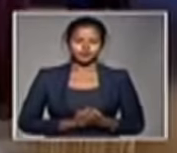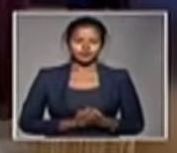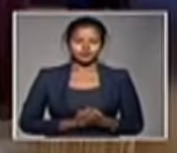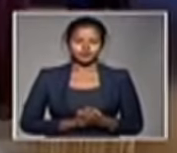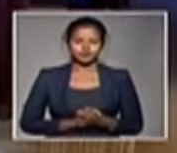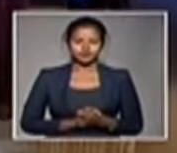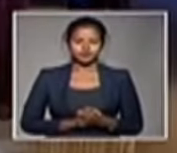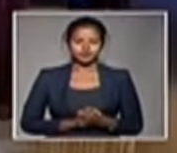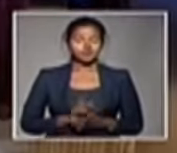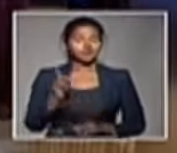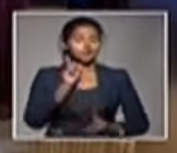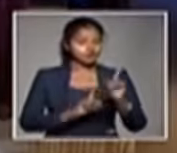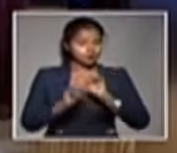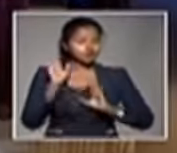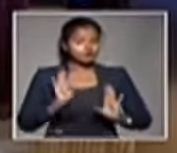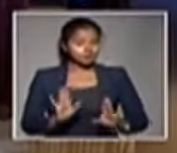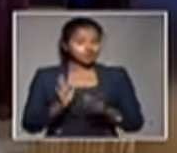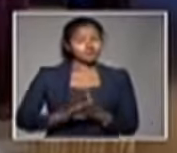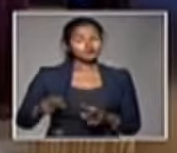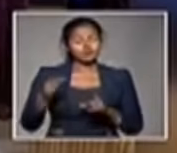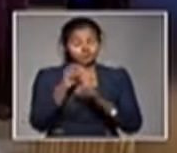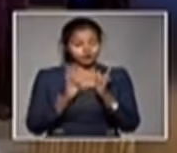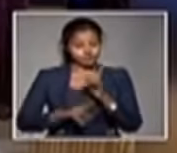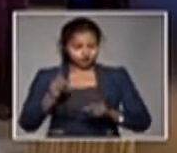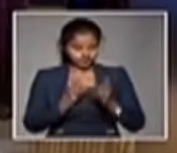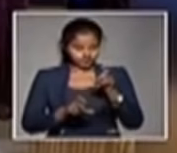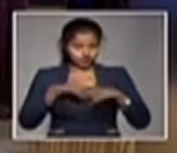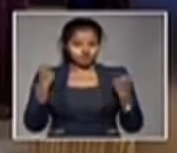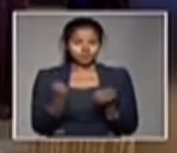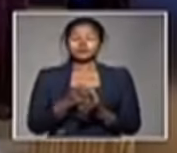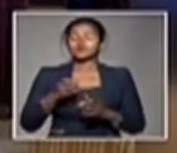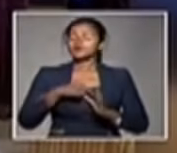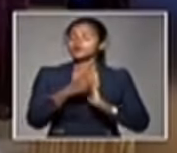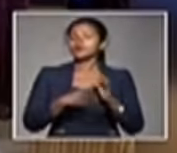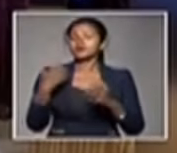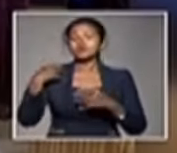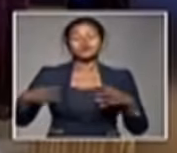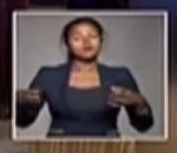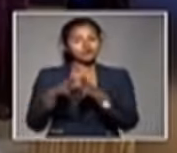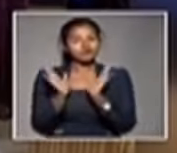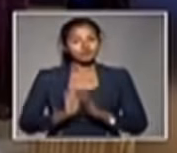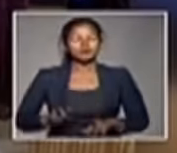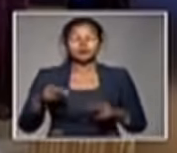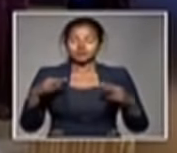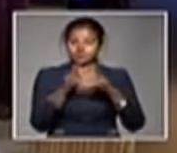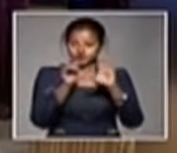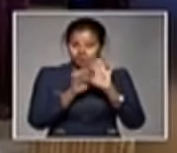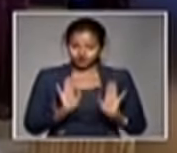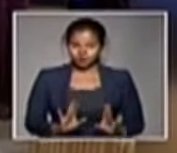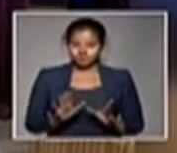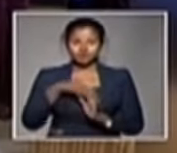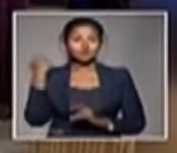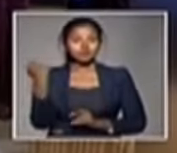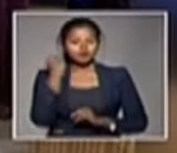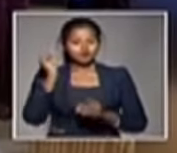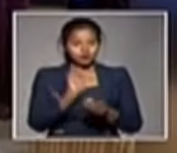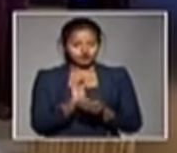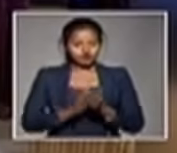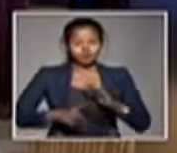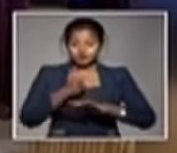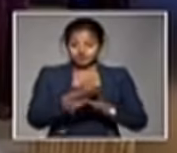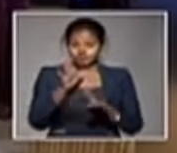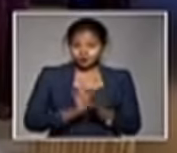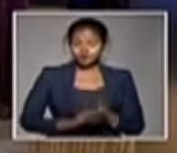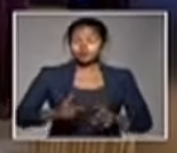A discussion was held between parliamentarians of the Sri Lanka Muslim Congress at the parliamentary complex today. The meeting that was chaired by party leader